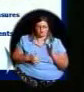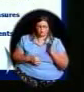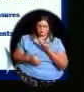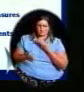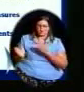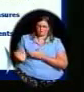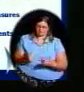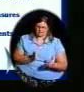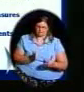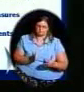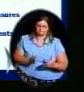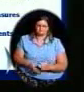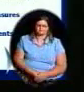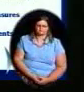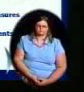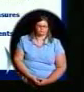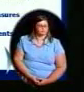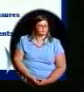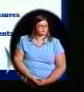plan.